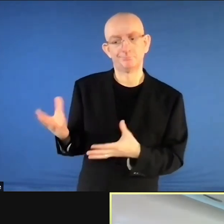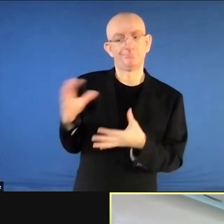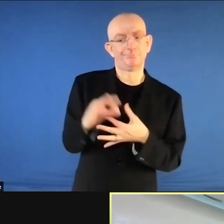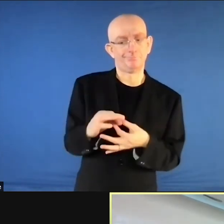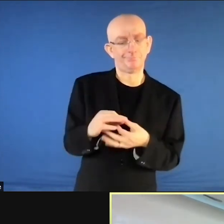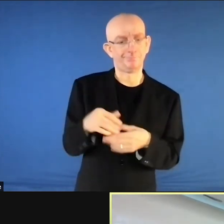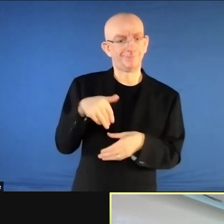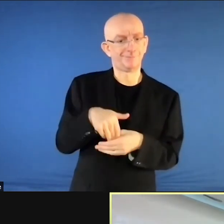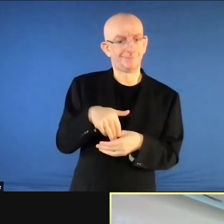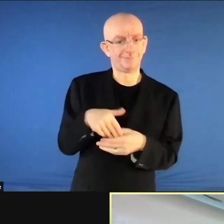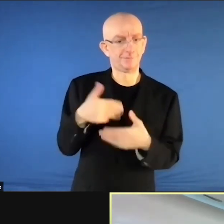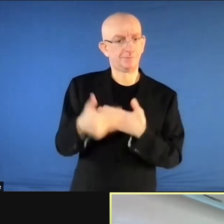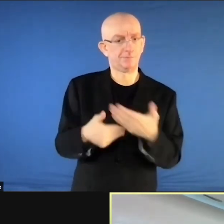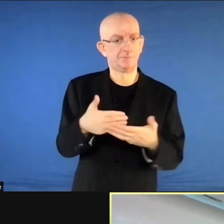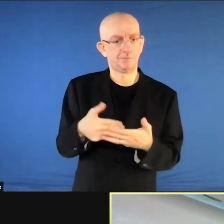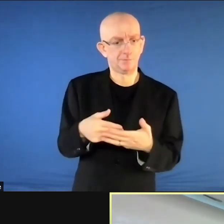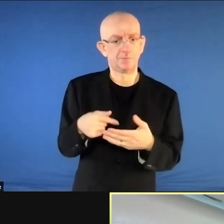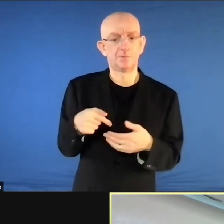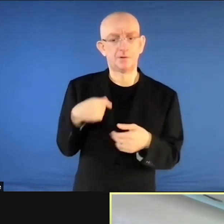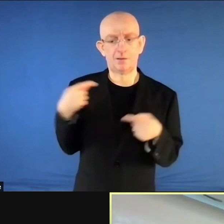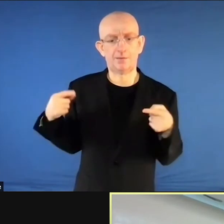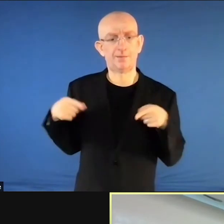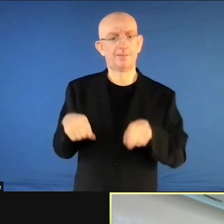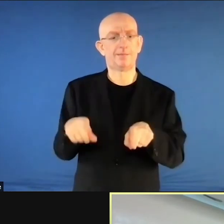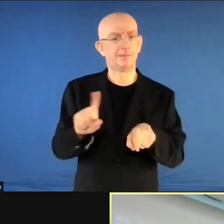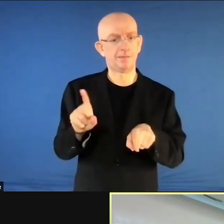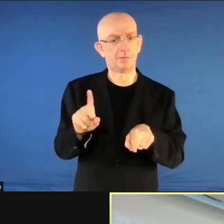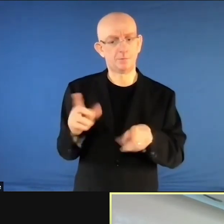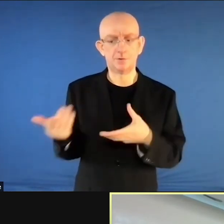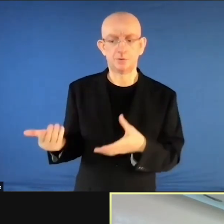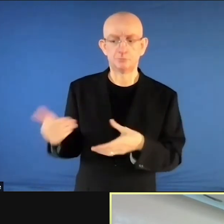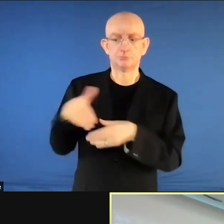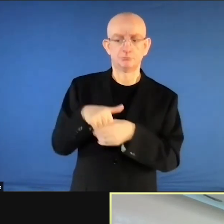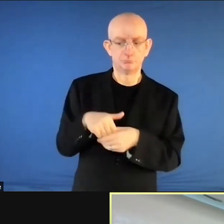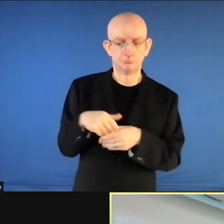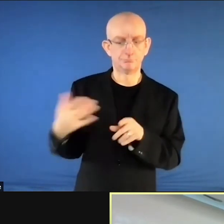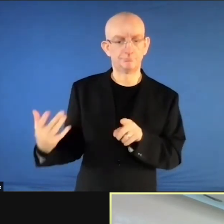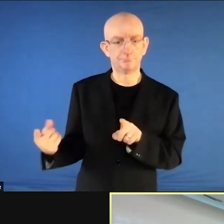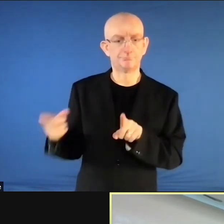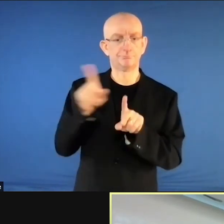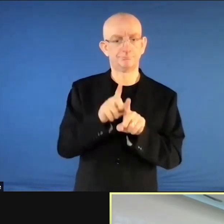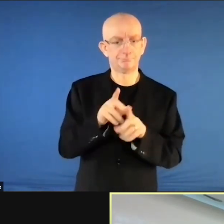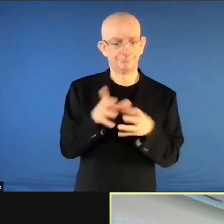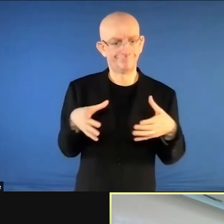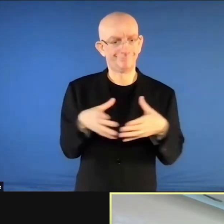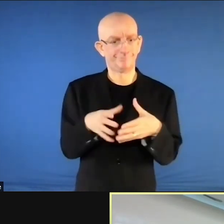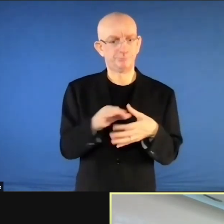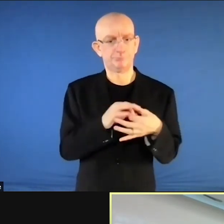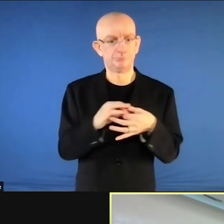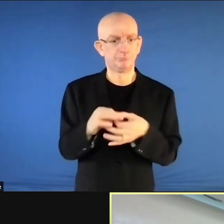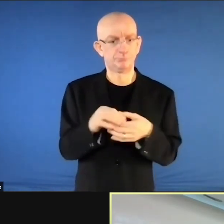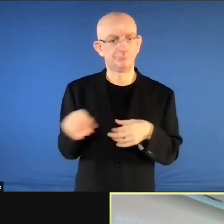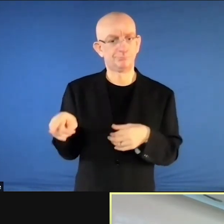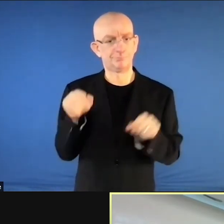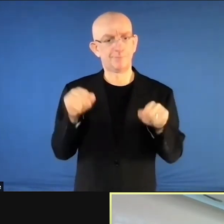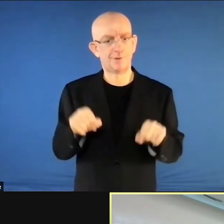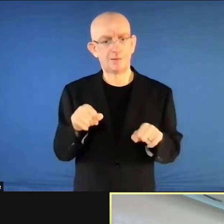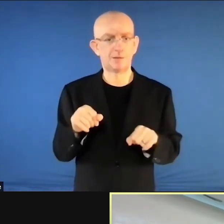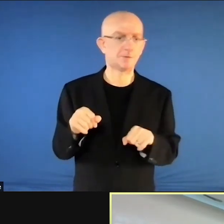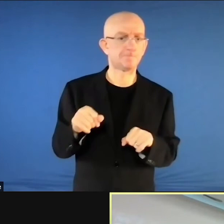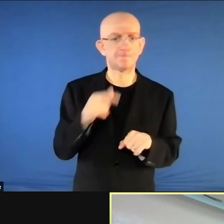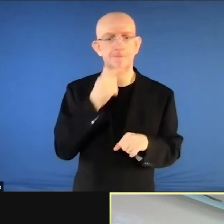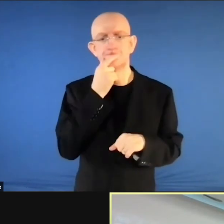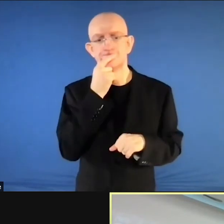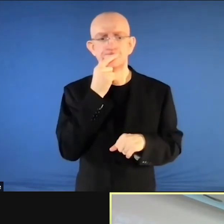boards and those instances where they can be part of the decision made for them. So that is how